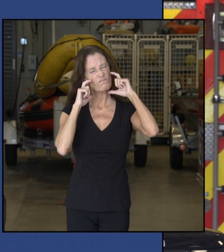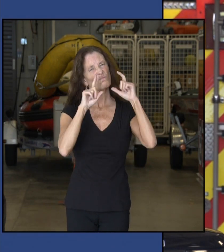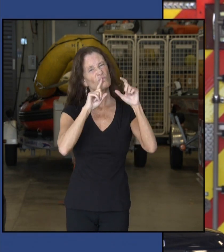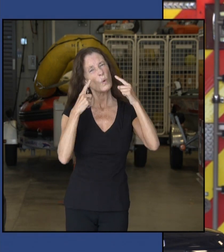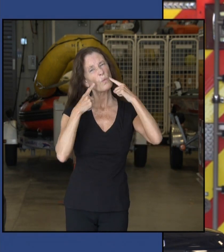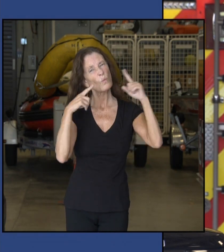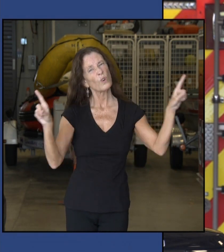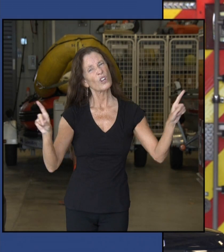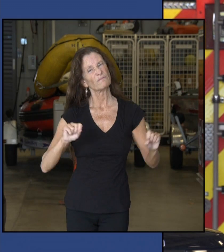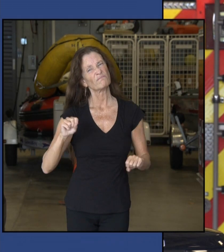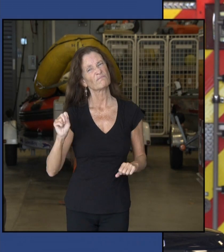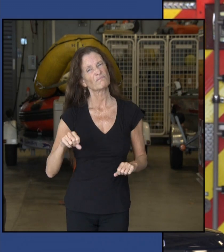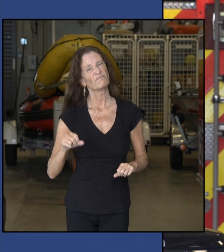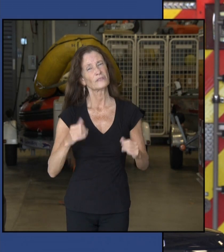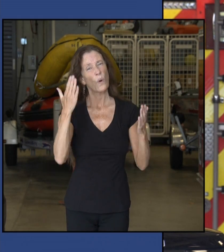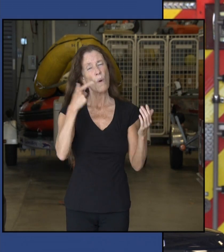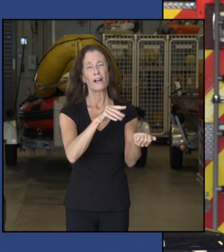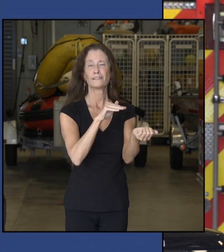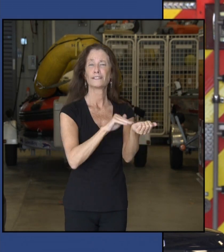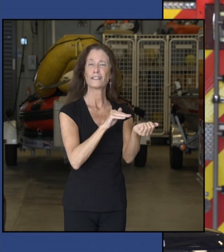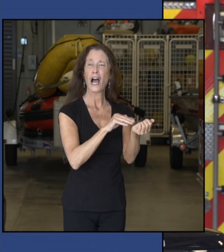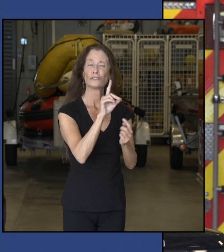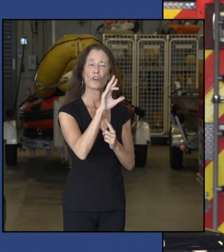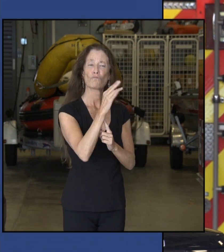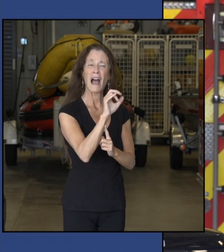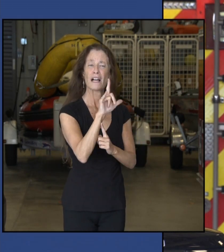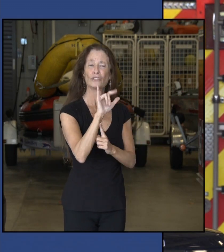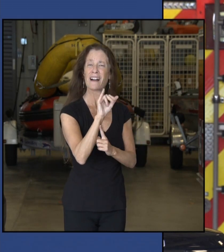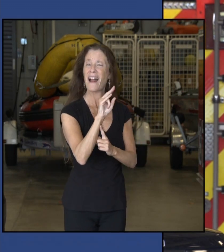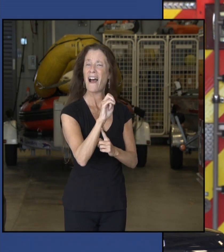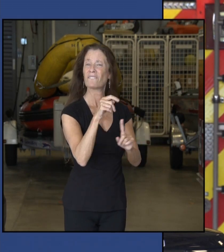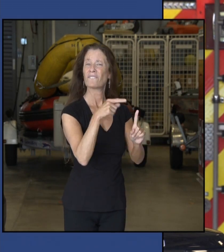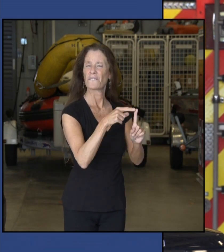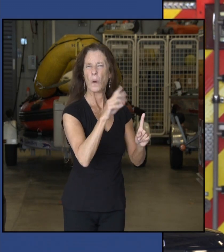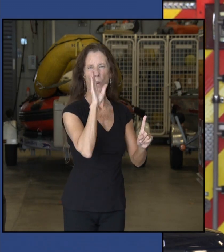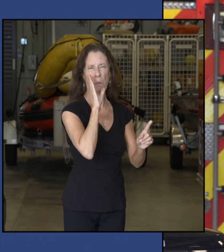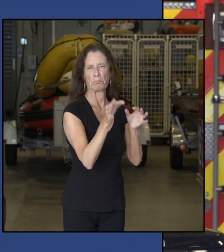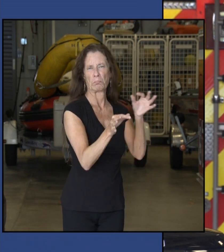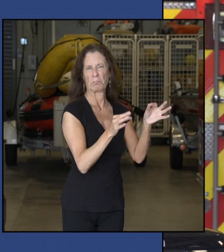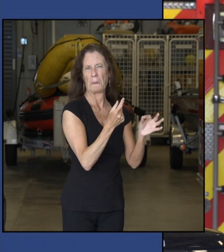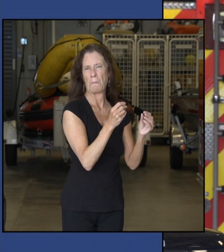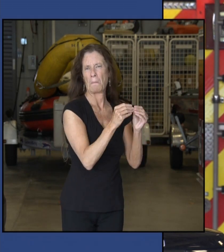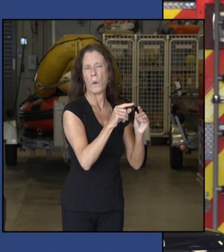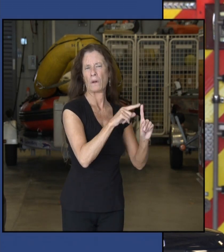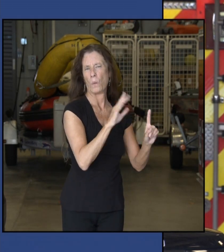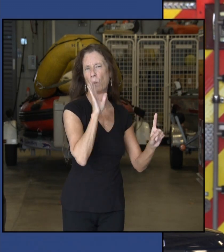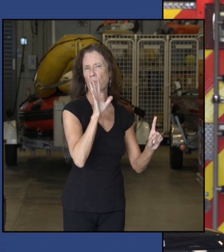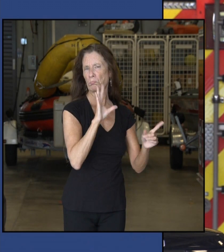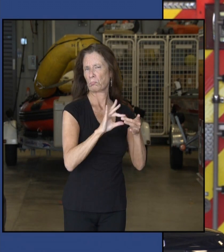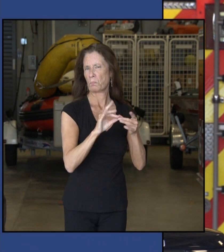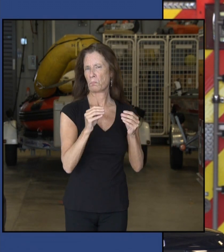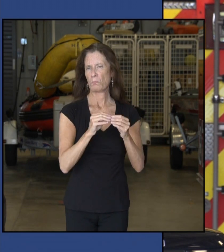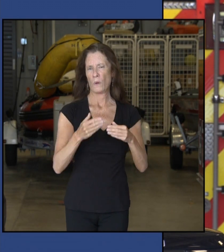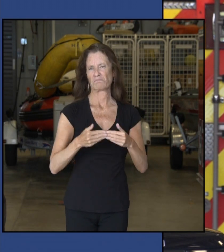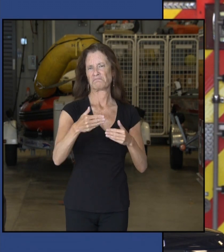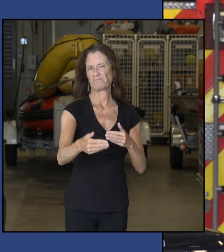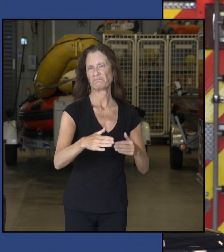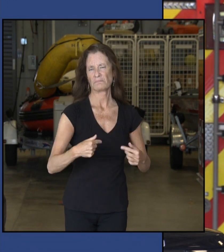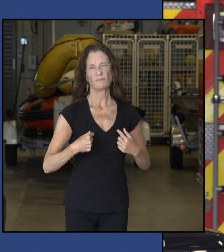Dr. Rachel Levine and I, who you'll hear from in just a minute, and I have issued an order making mask wearing in Pennsylvania